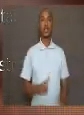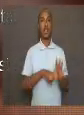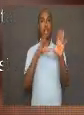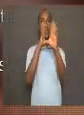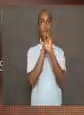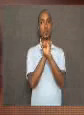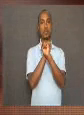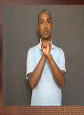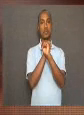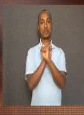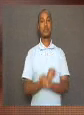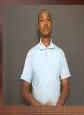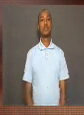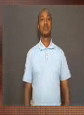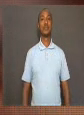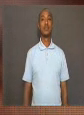Time's up.